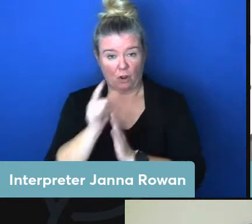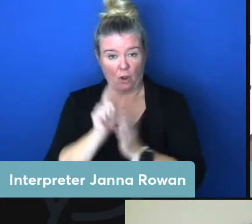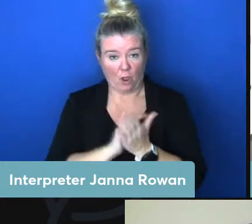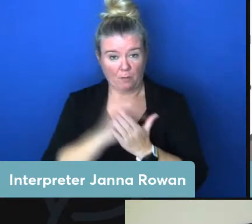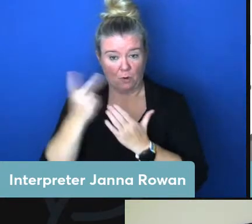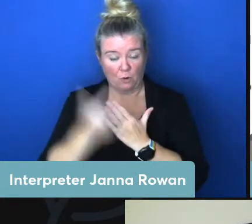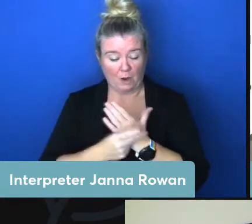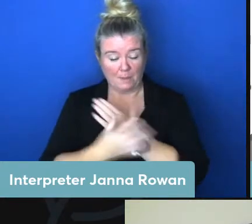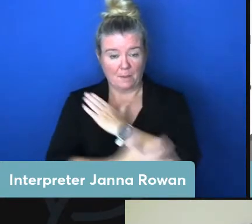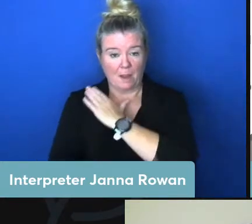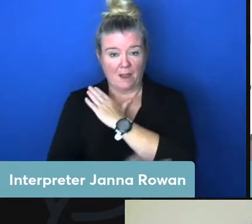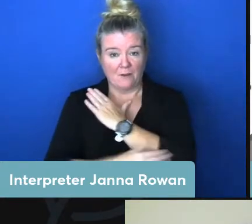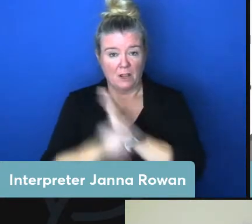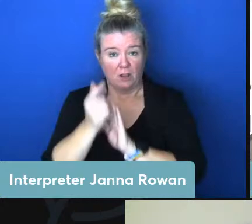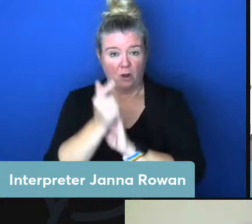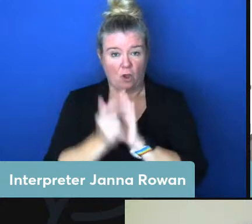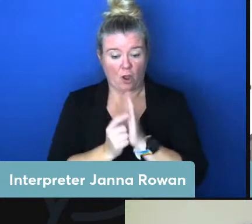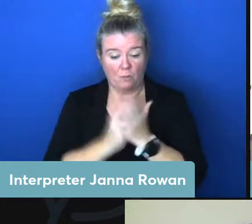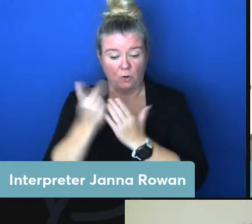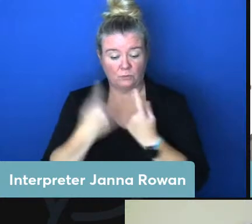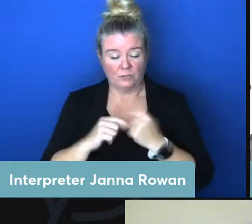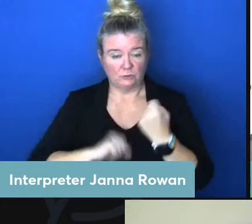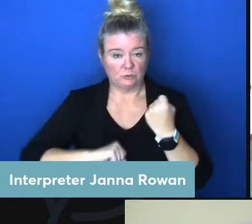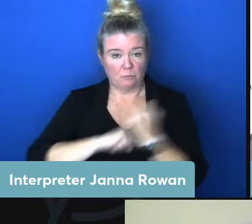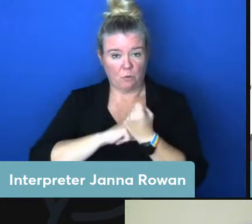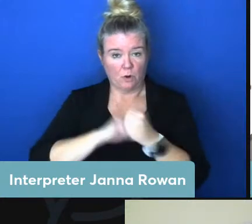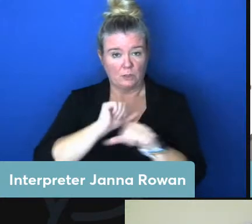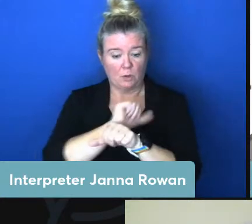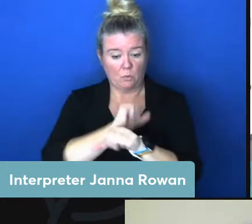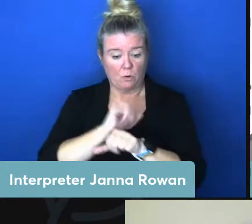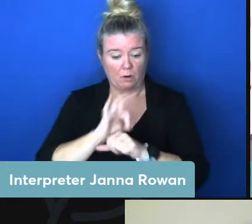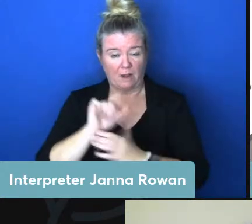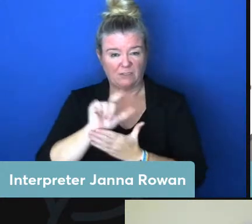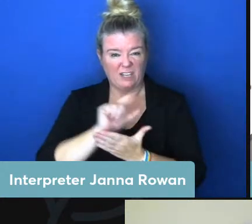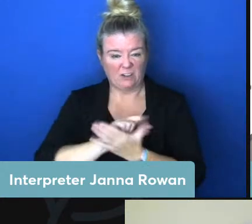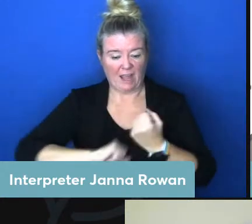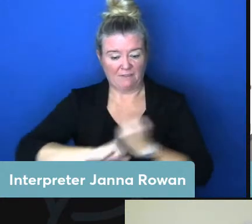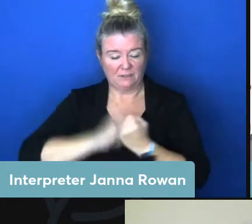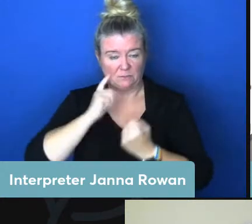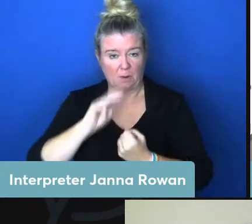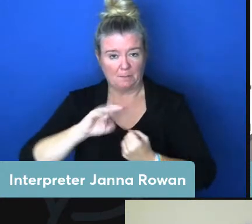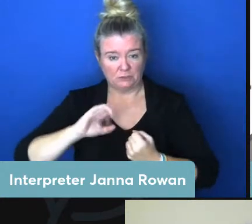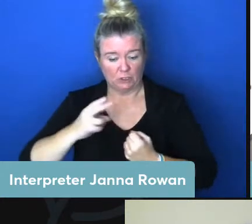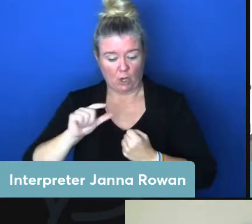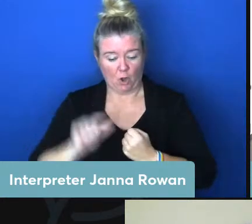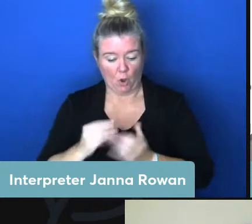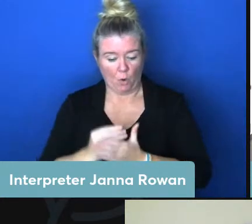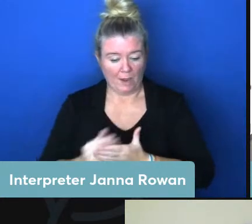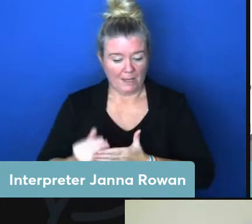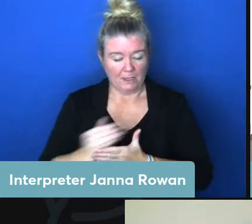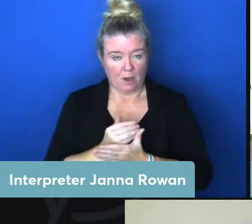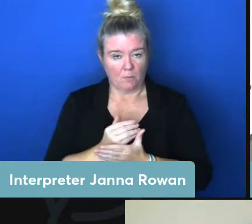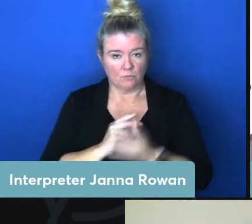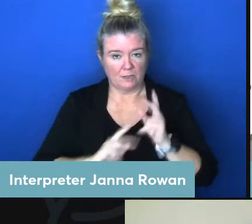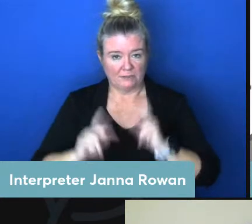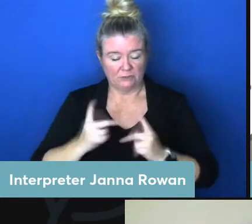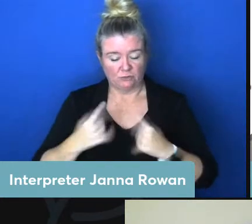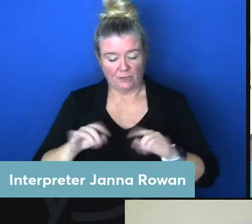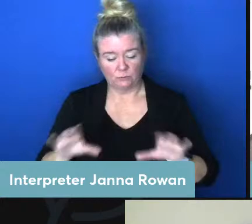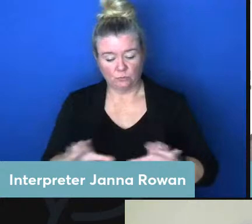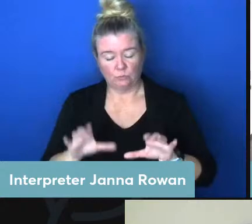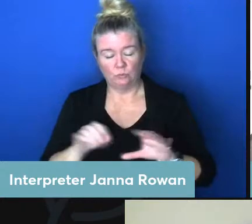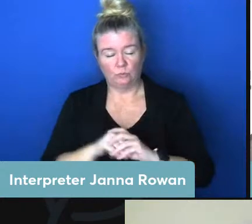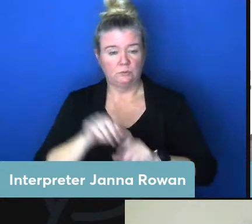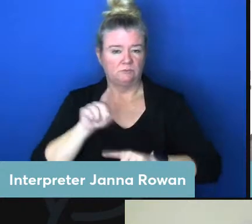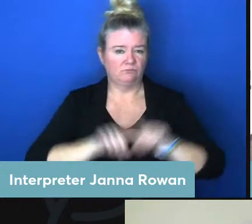Law Program tries to support the work of legal advocates for Michigan's low-income residents, and we do that. We try to do that in a